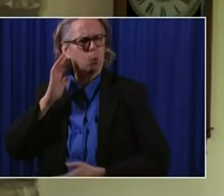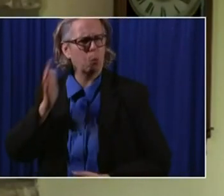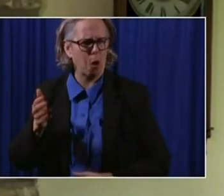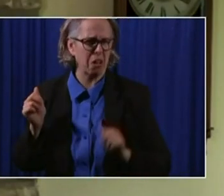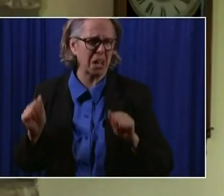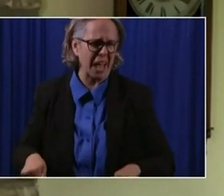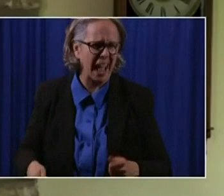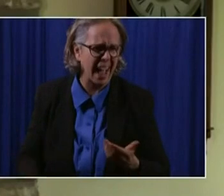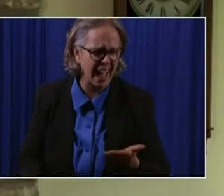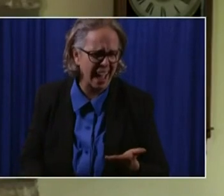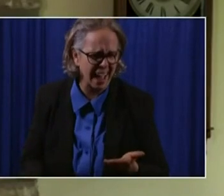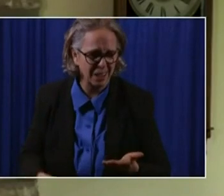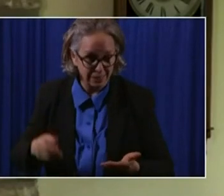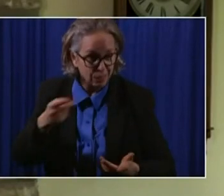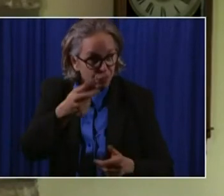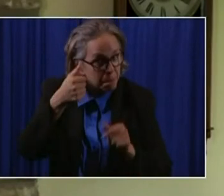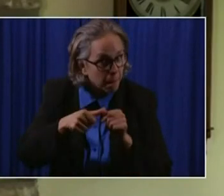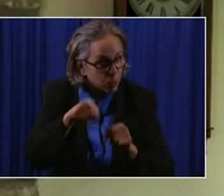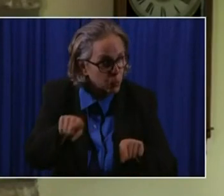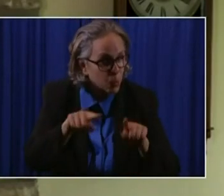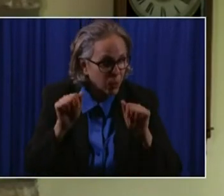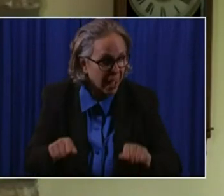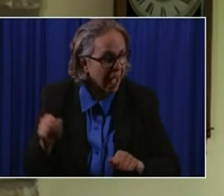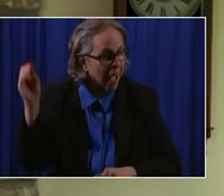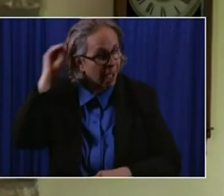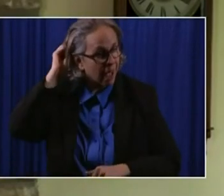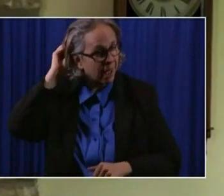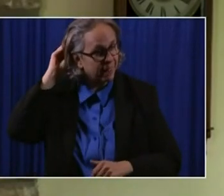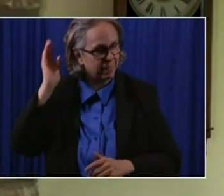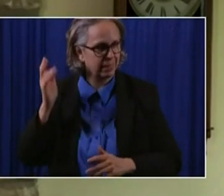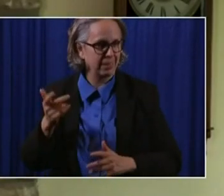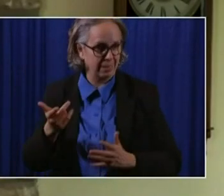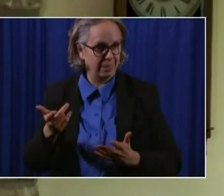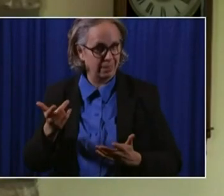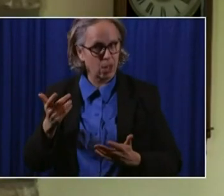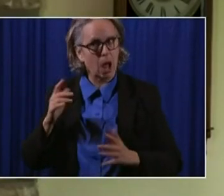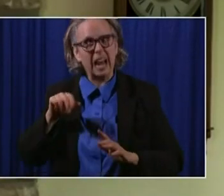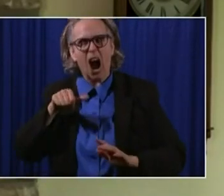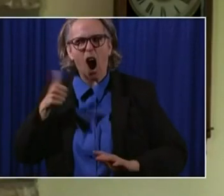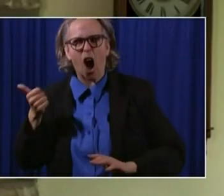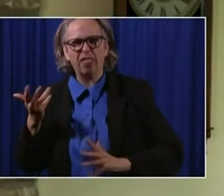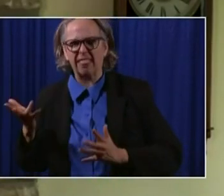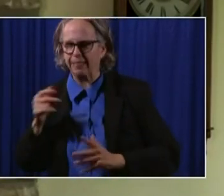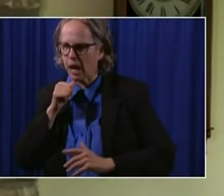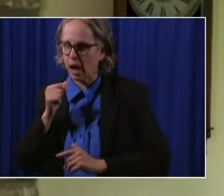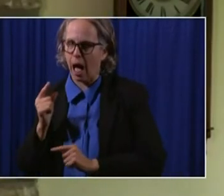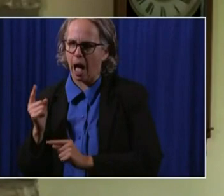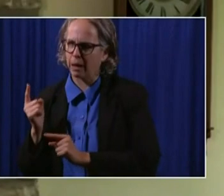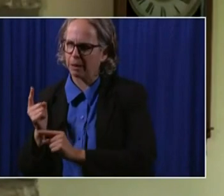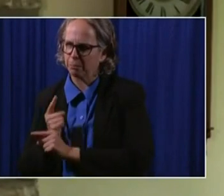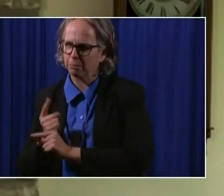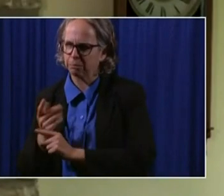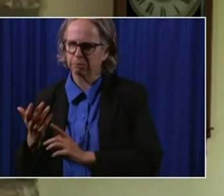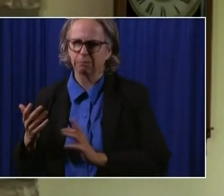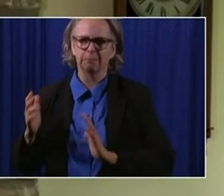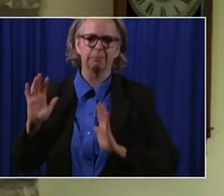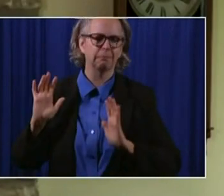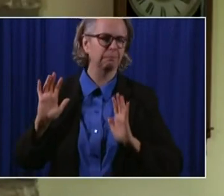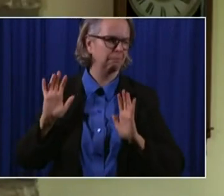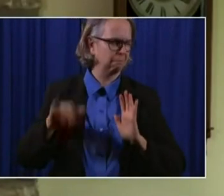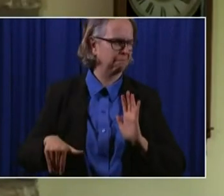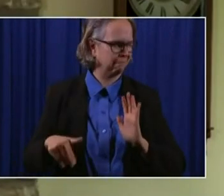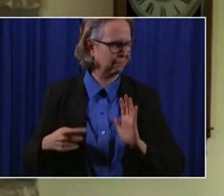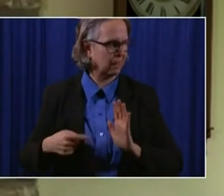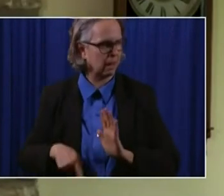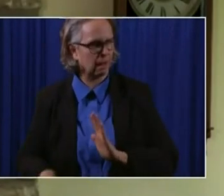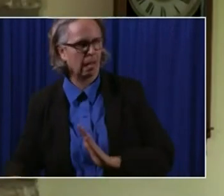We also know, of course, that each young person is different. Each young person has different needs. Each young person is at different